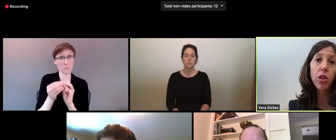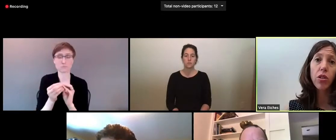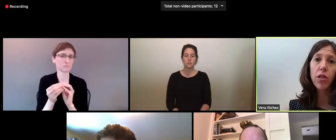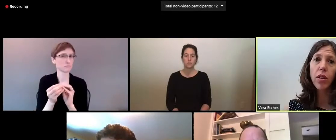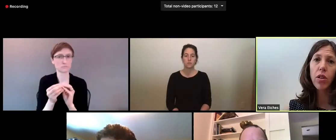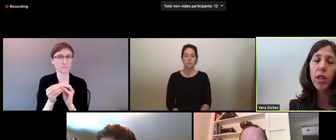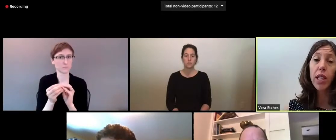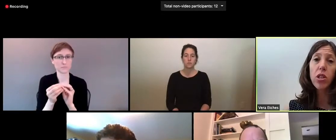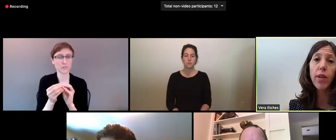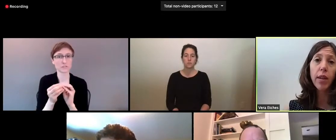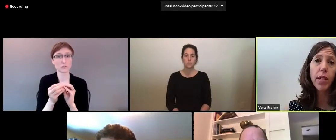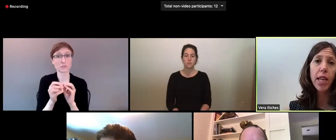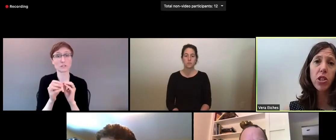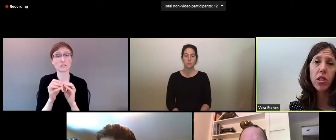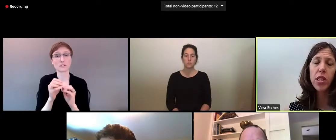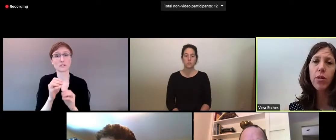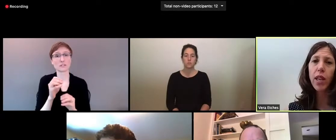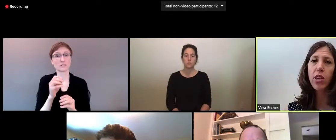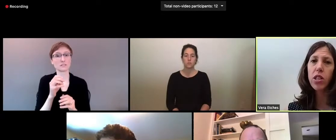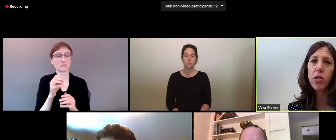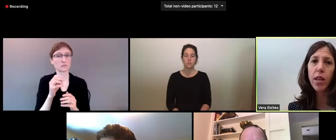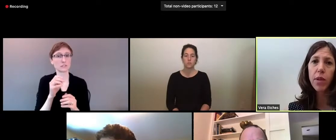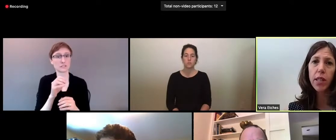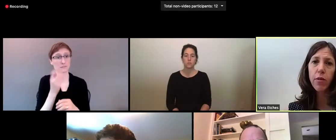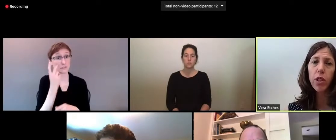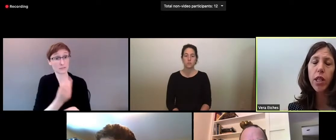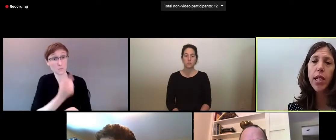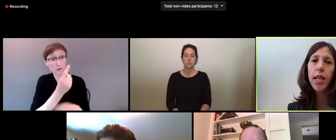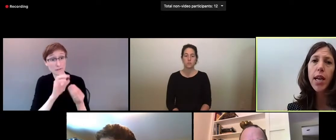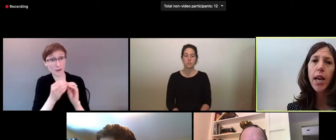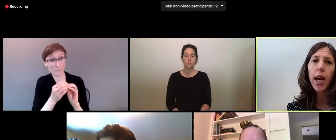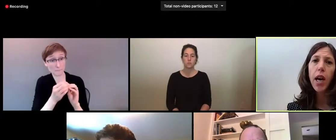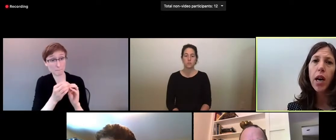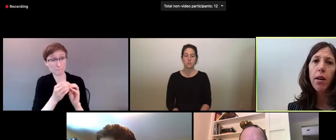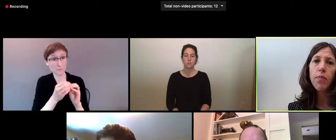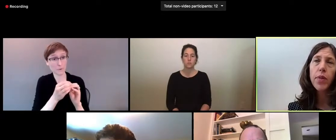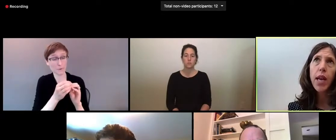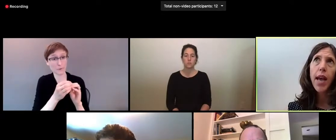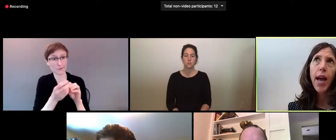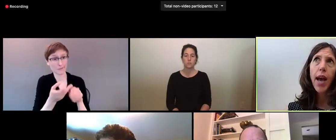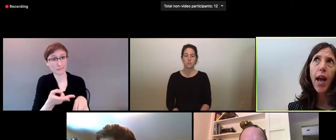cause concern or lead to recommendations that we need to do something differently.